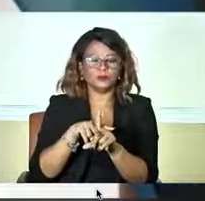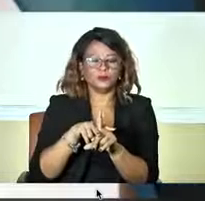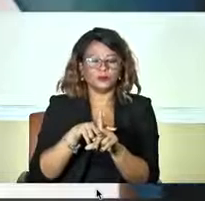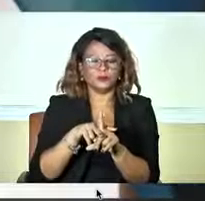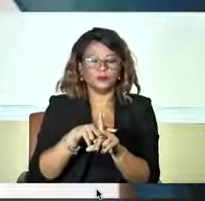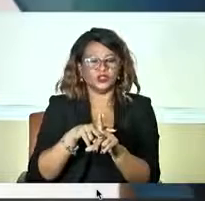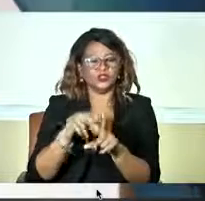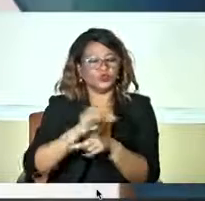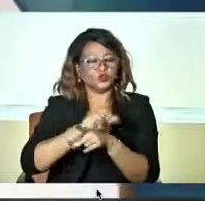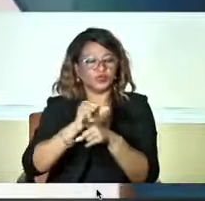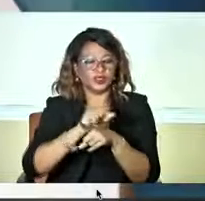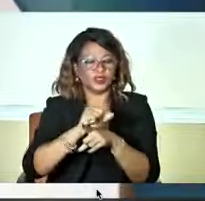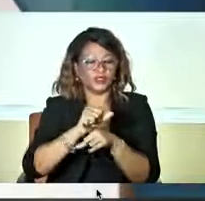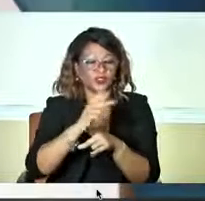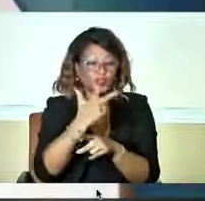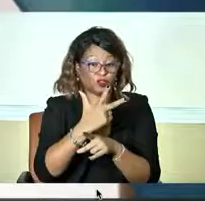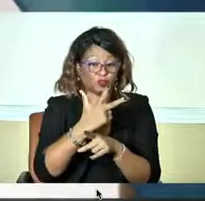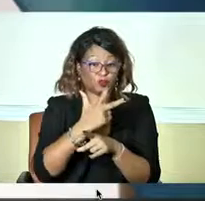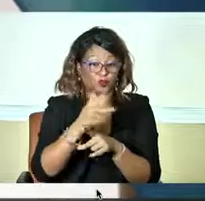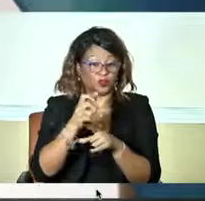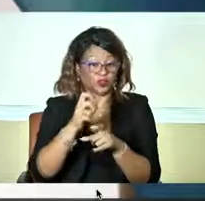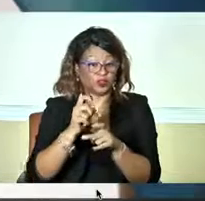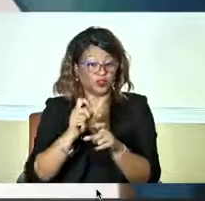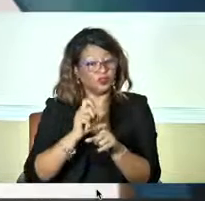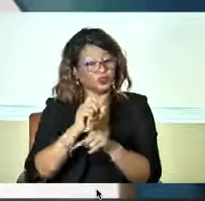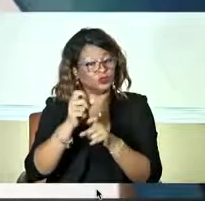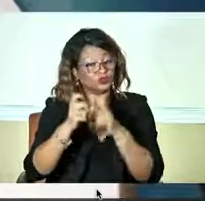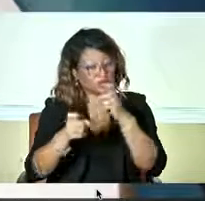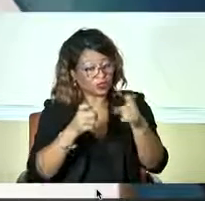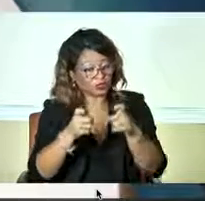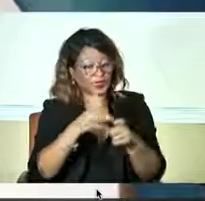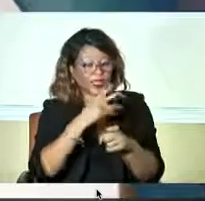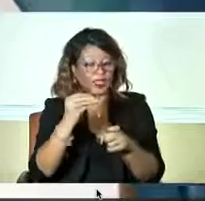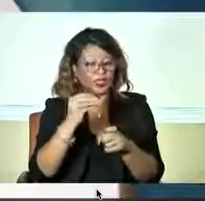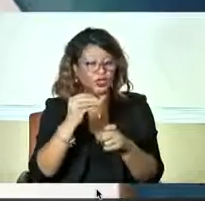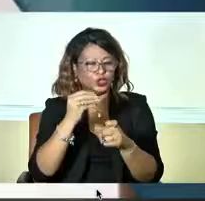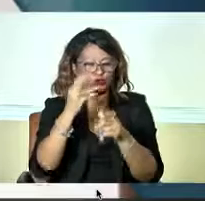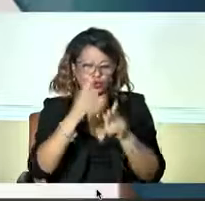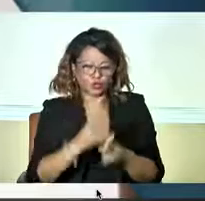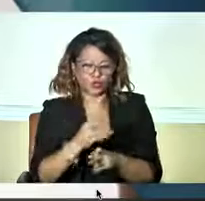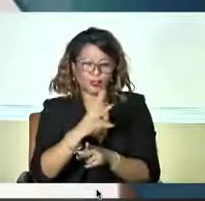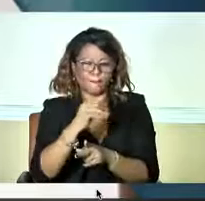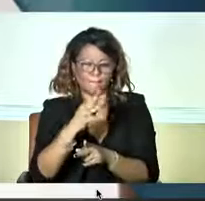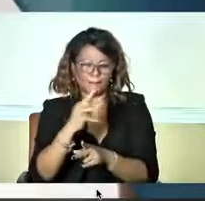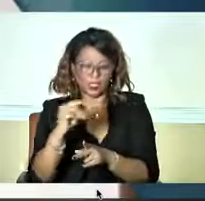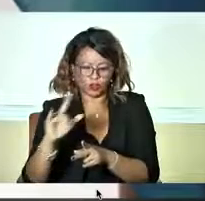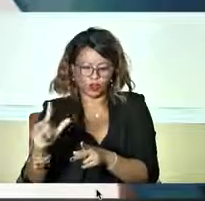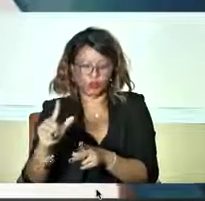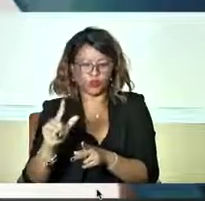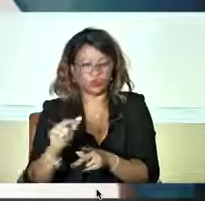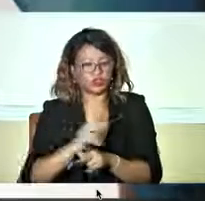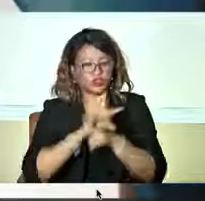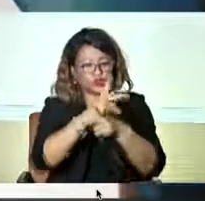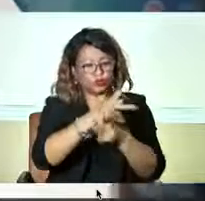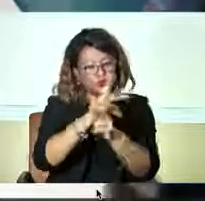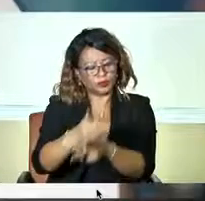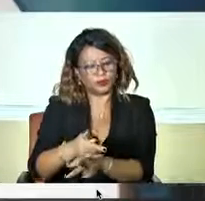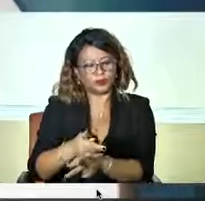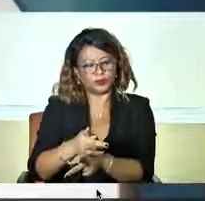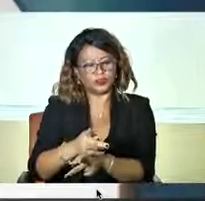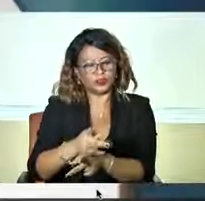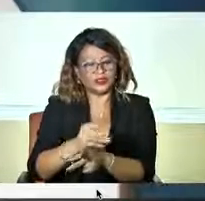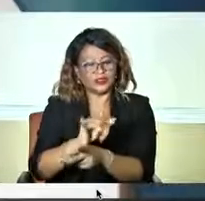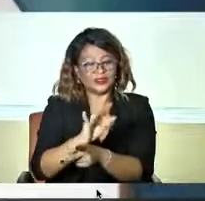3 training cohorts were conducted and a user manual was distributed. The site went